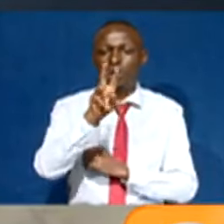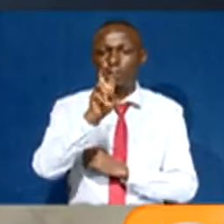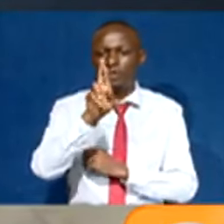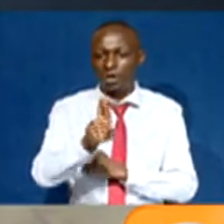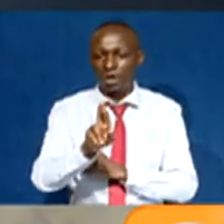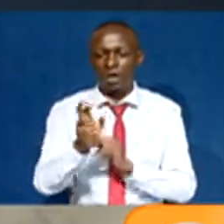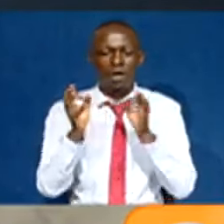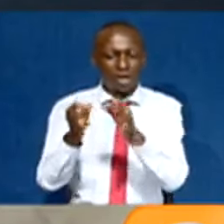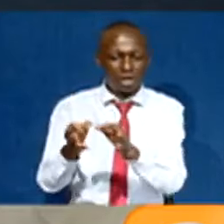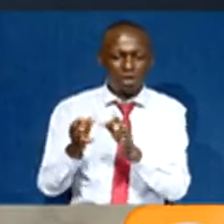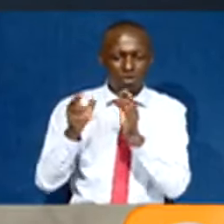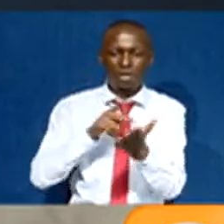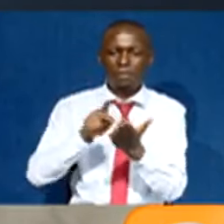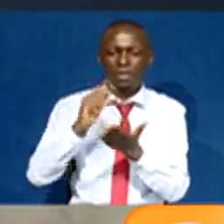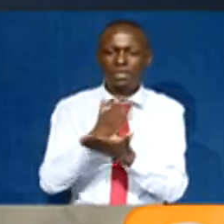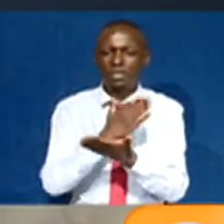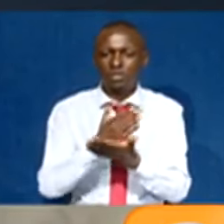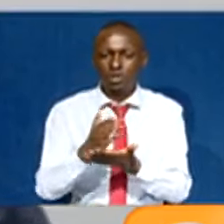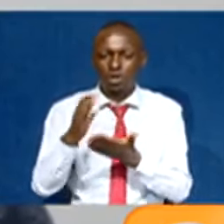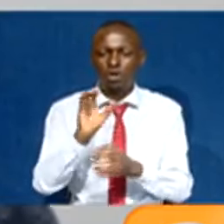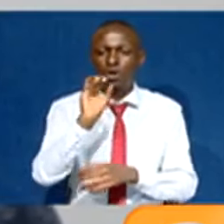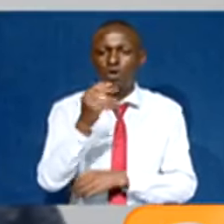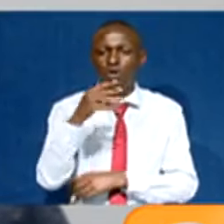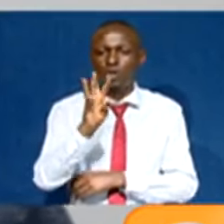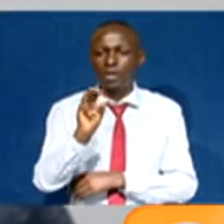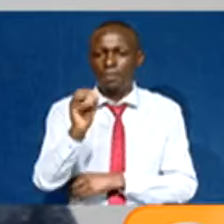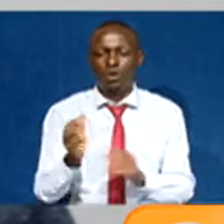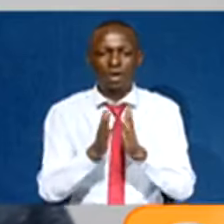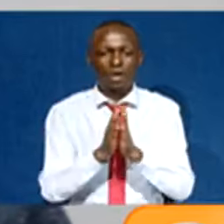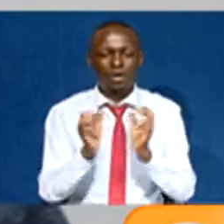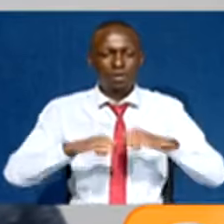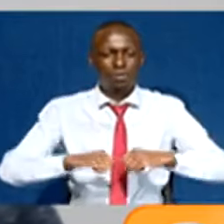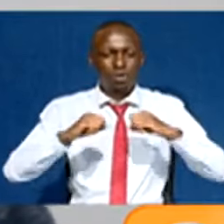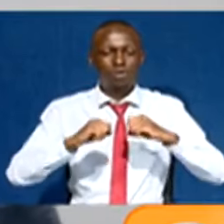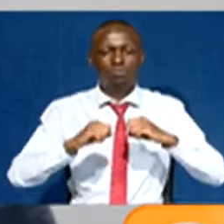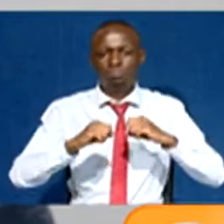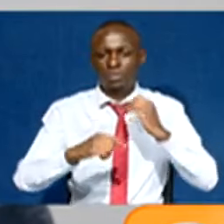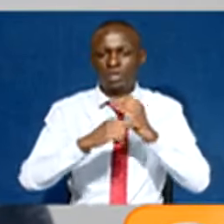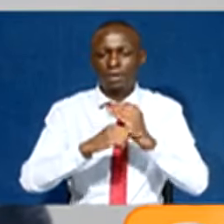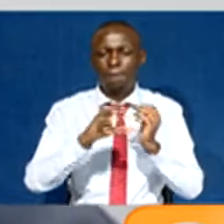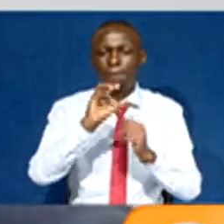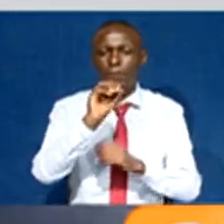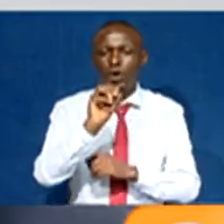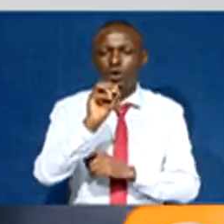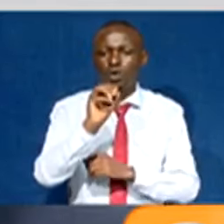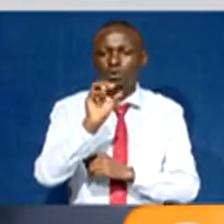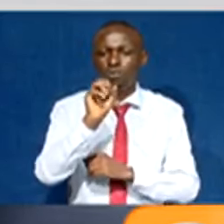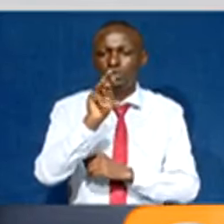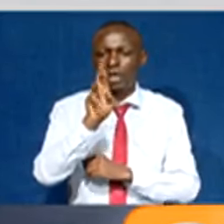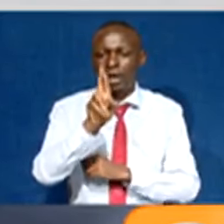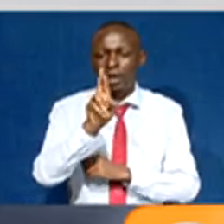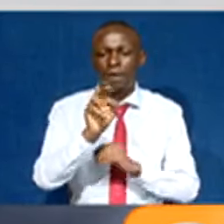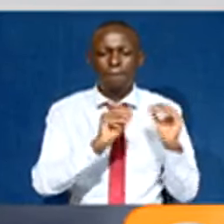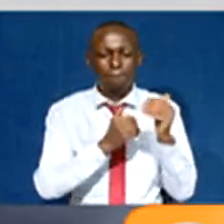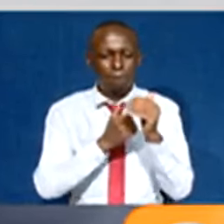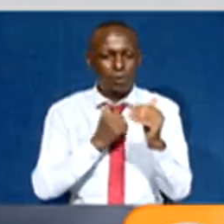Section Wycliffe Odhiambo, and Director of Altcom's Enterprises Oscar Mwaura, appeared before Milimani Senior Principal Magistrate